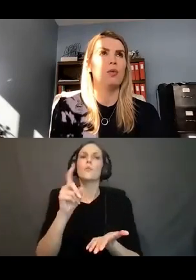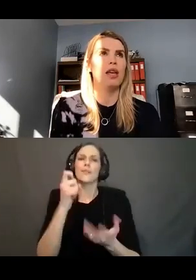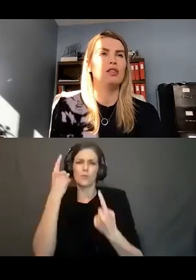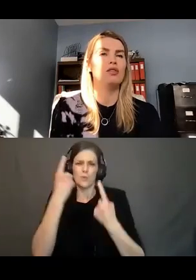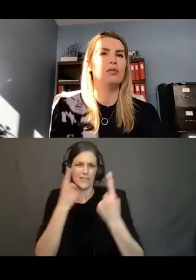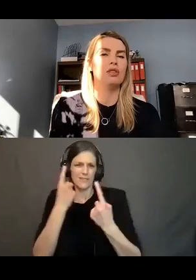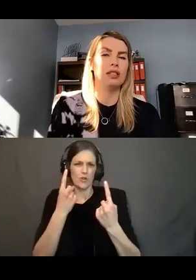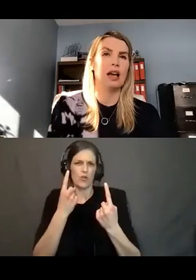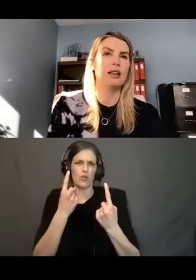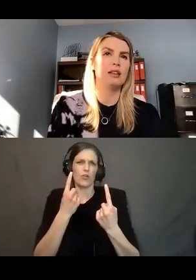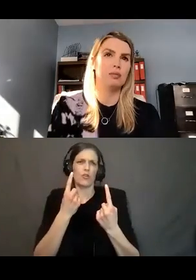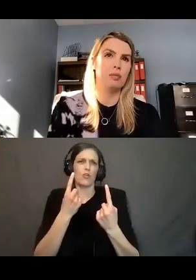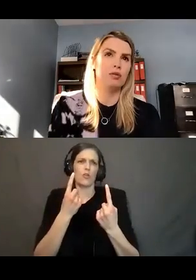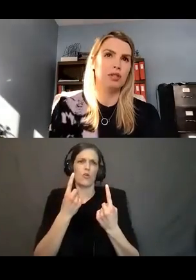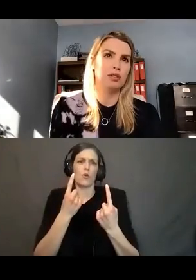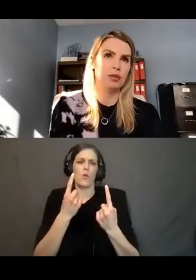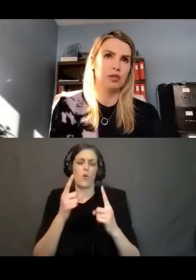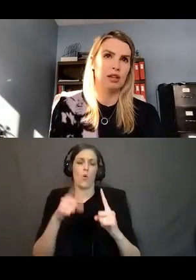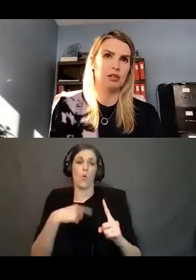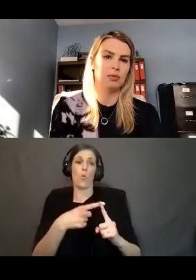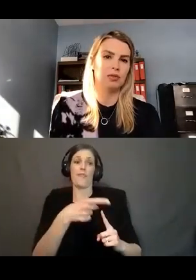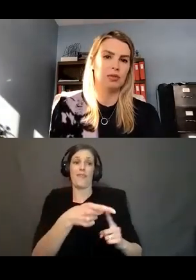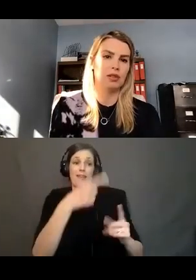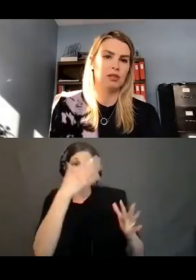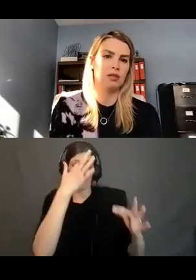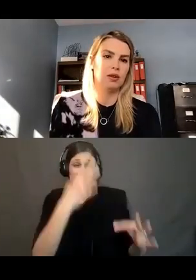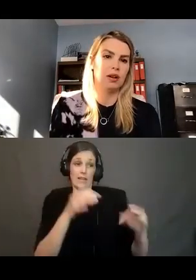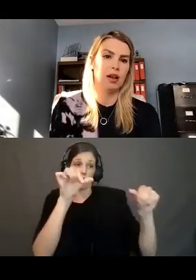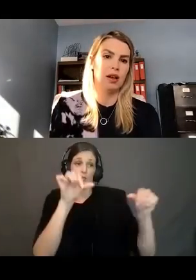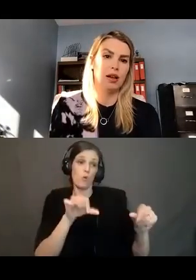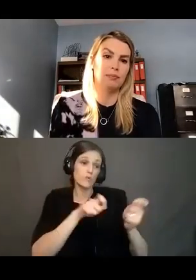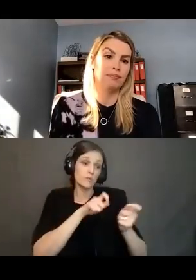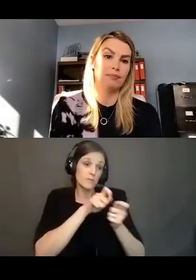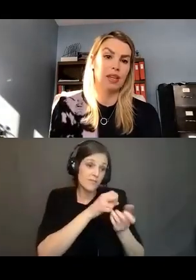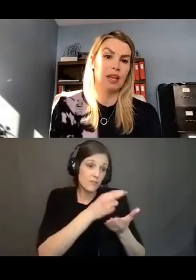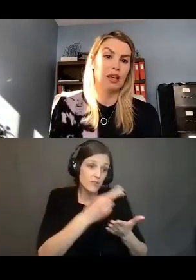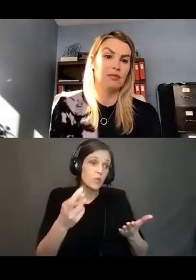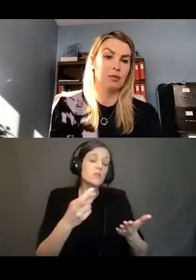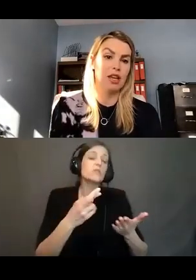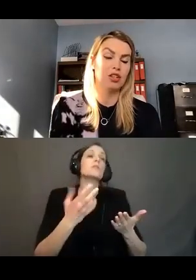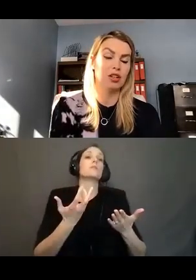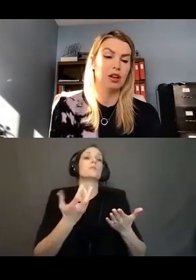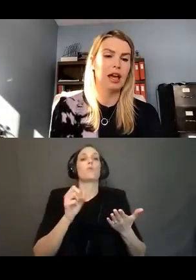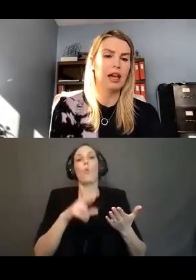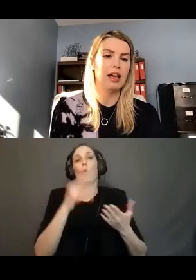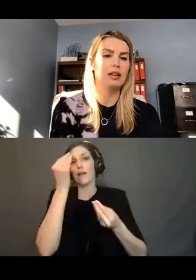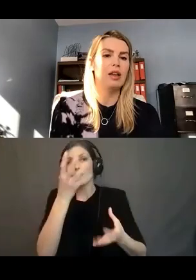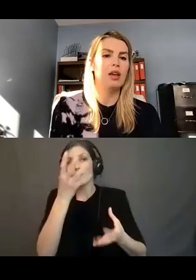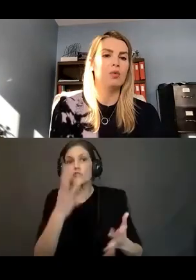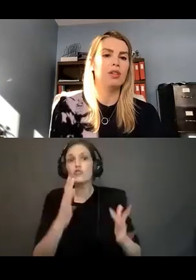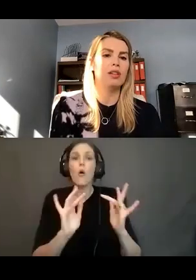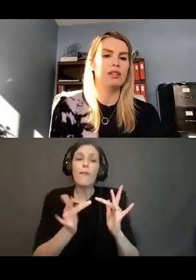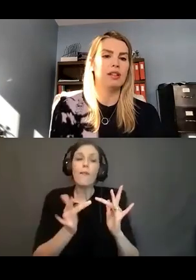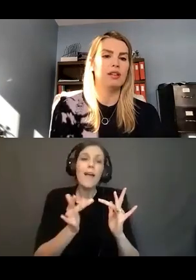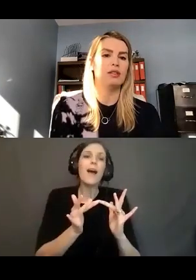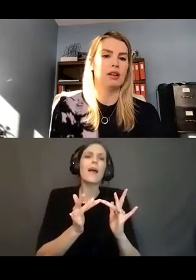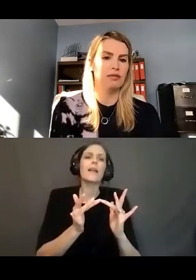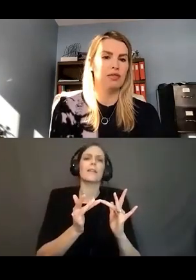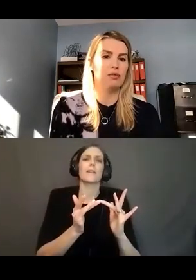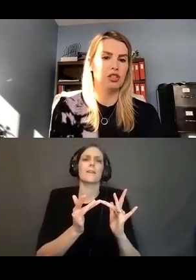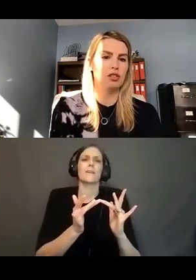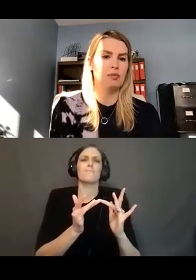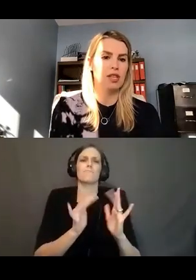individuals, when deciding to post particular resources or information online, would consider